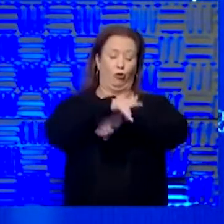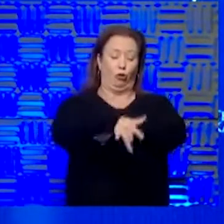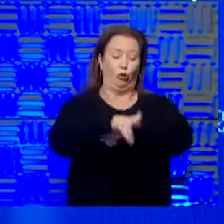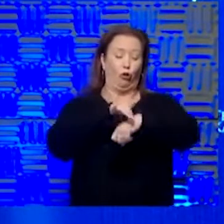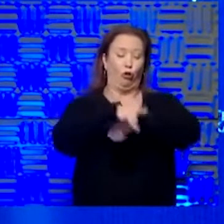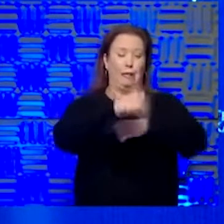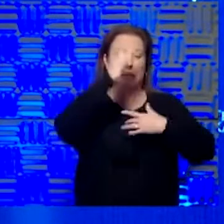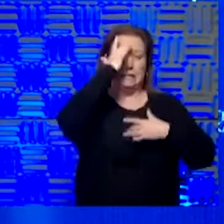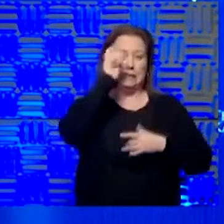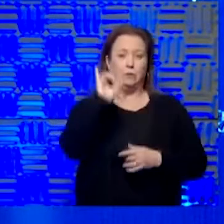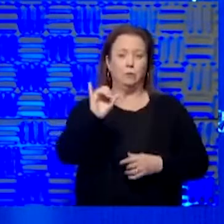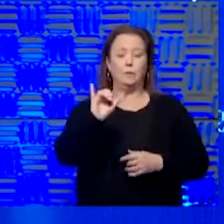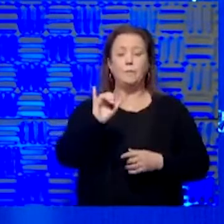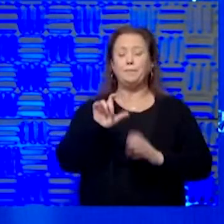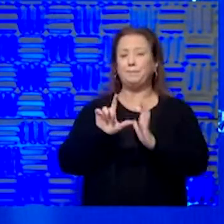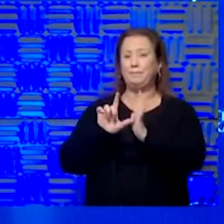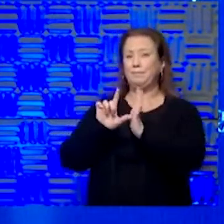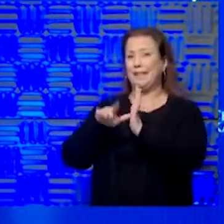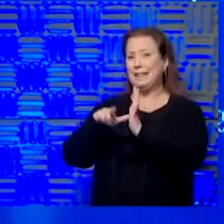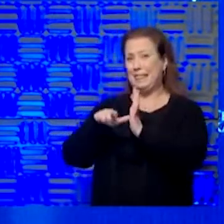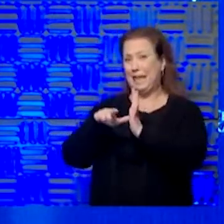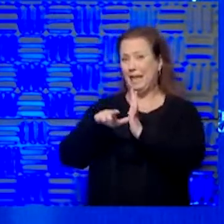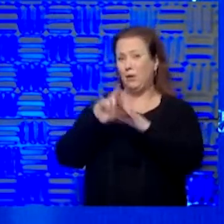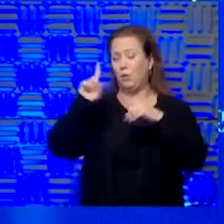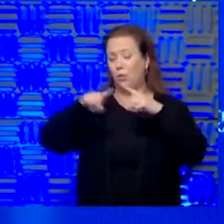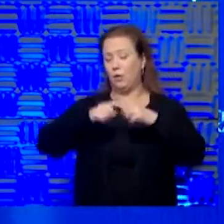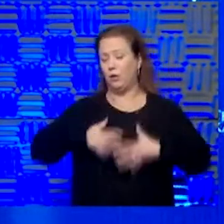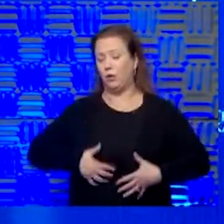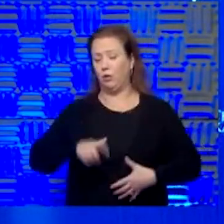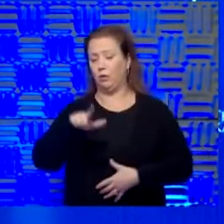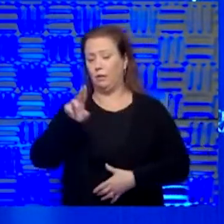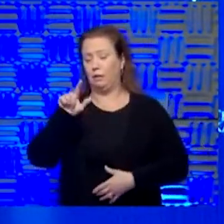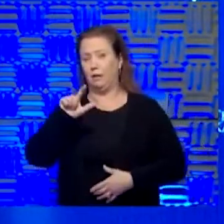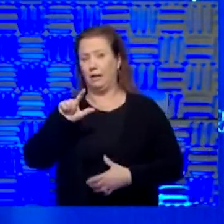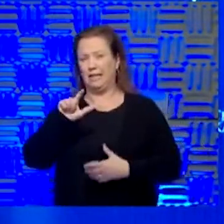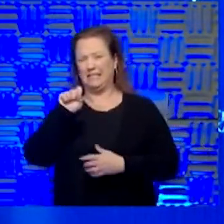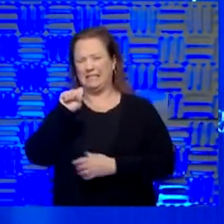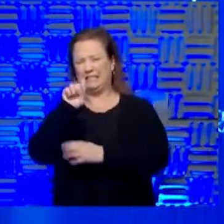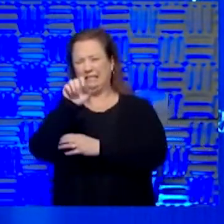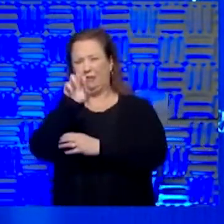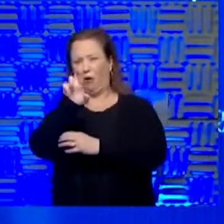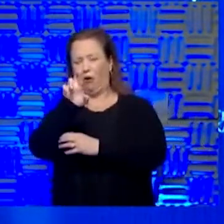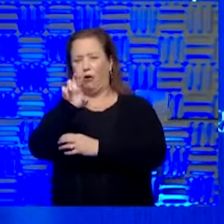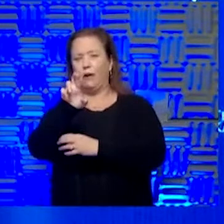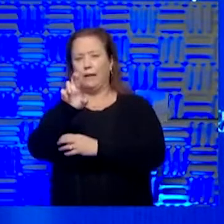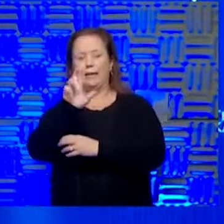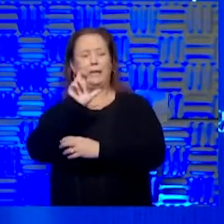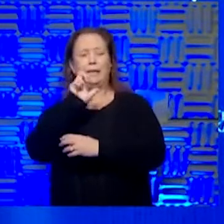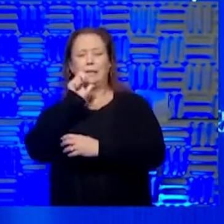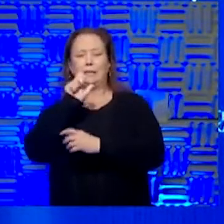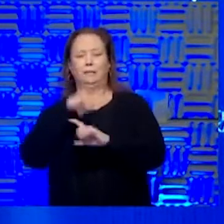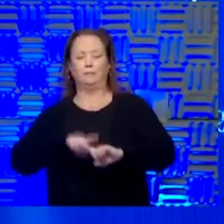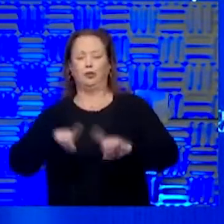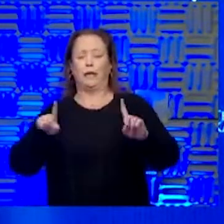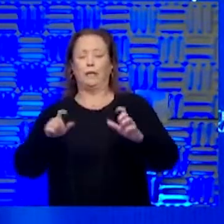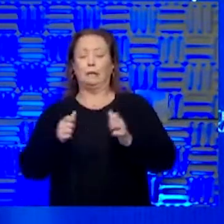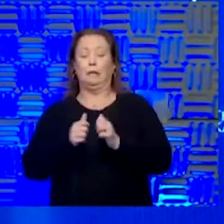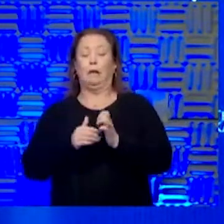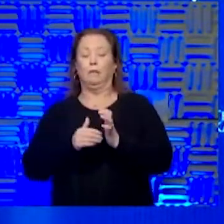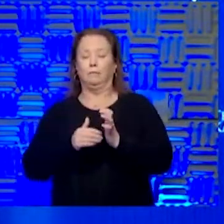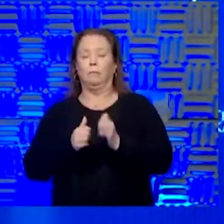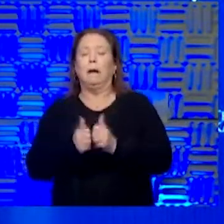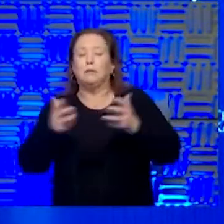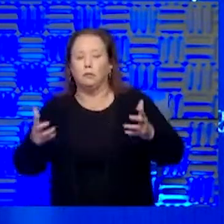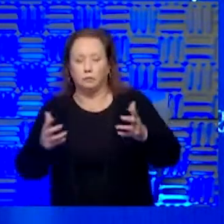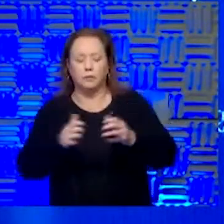the disease. In the later stages, when your lung tends to be more scarred, proning doesn't make as big a difference, but it really can be helpful in the earlier part of the disease.